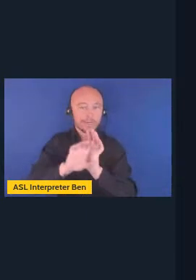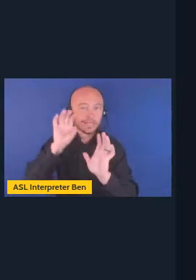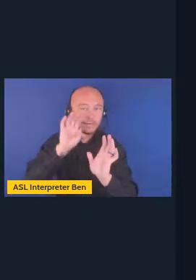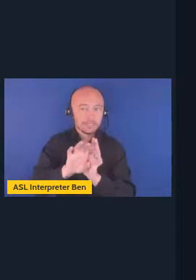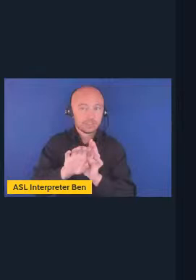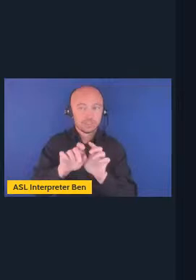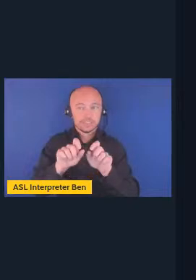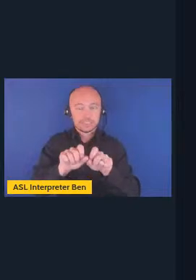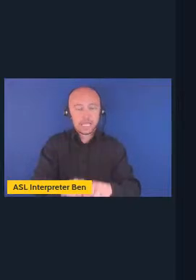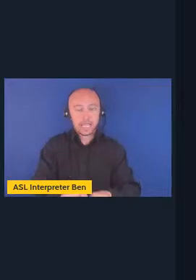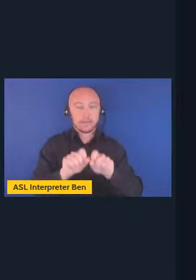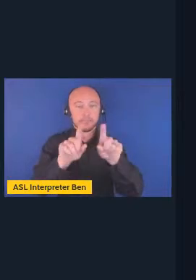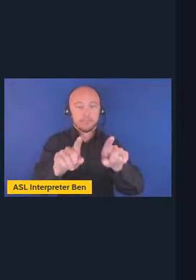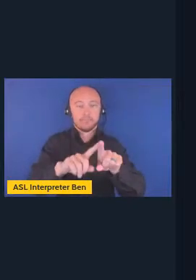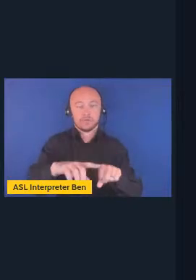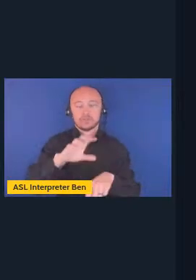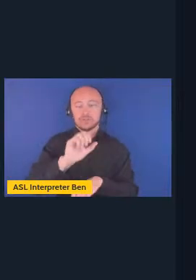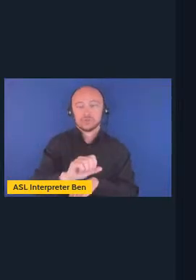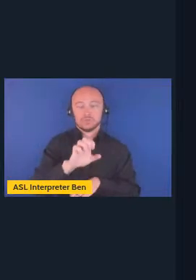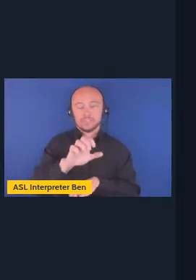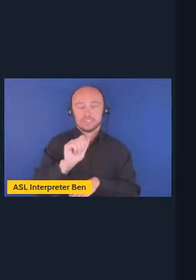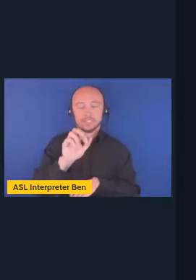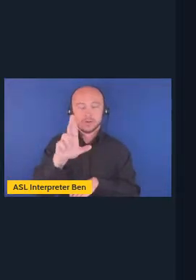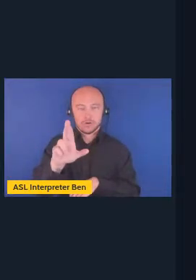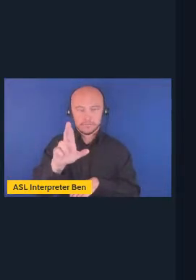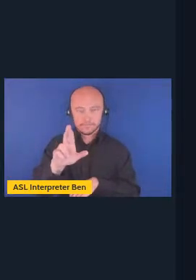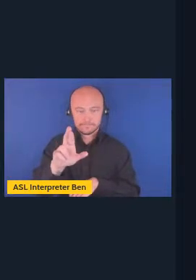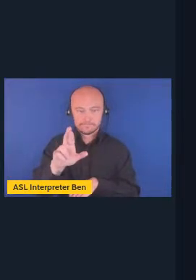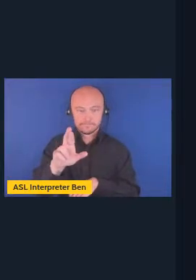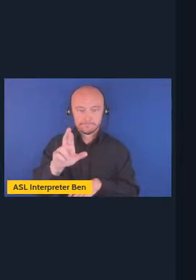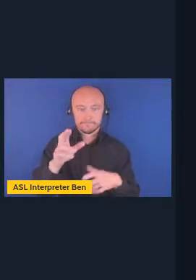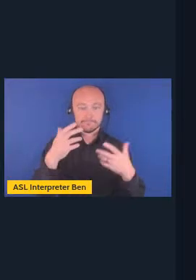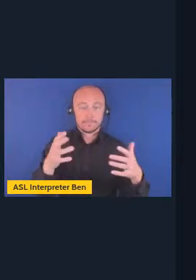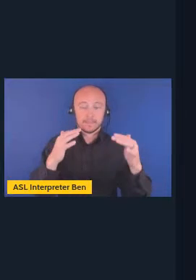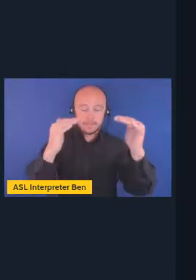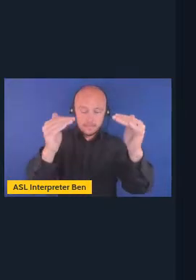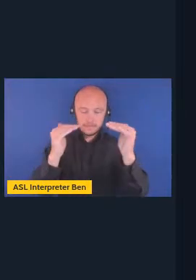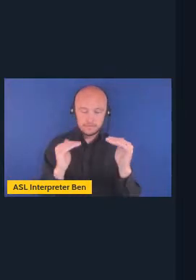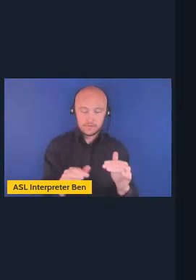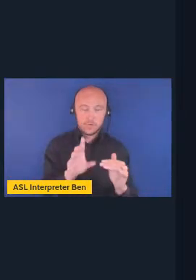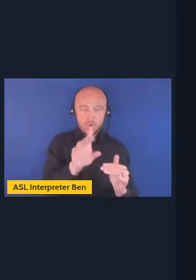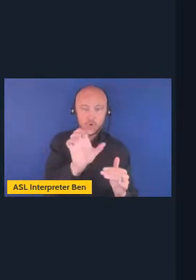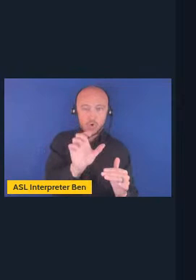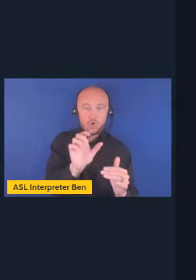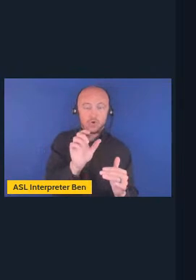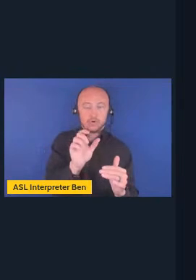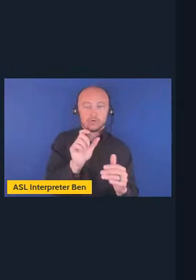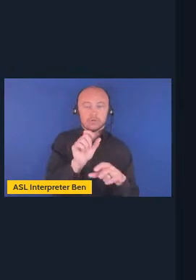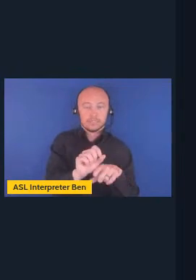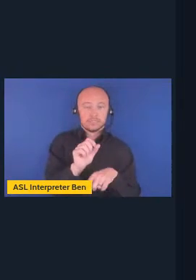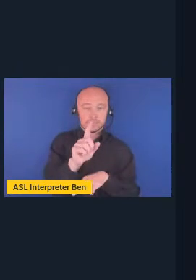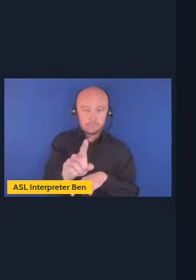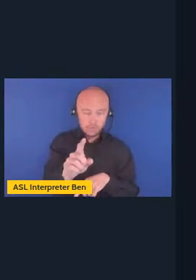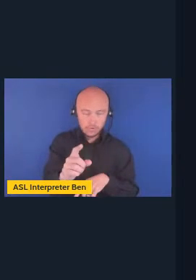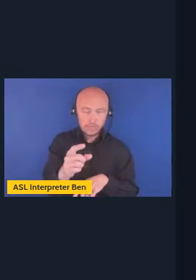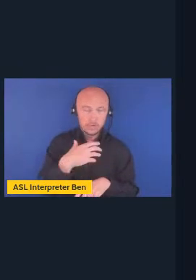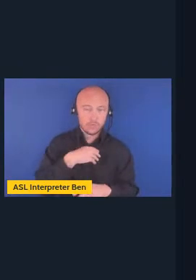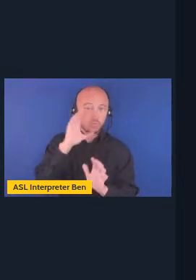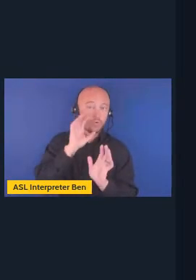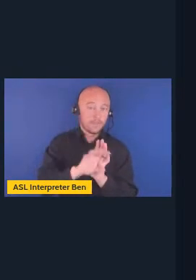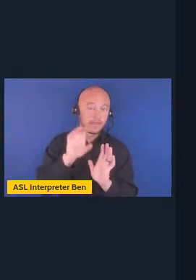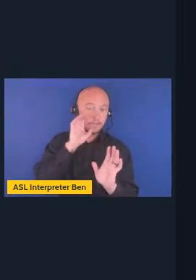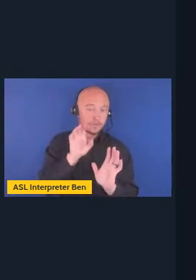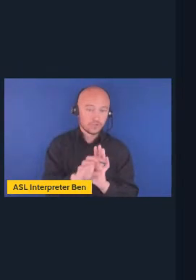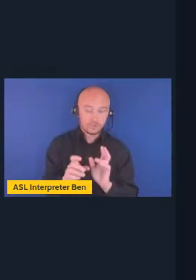that images to the ECR repo. Then code deploy will pull the images from the